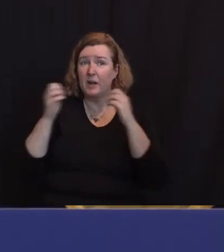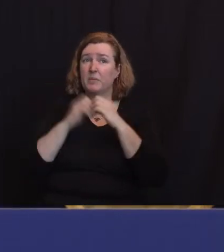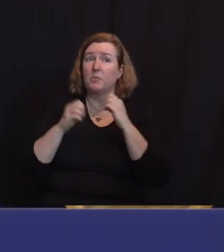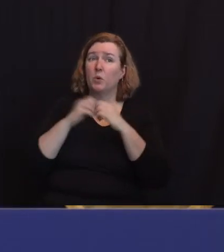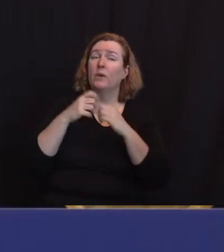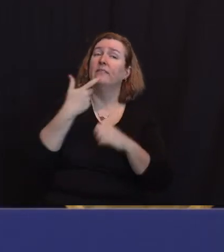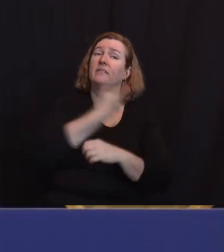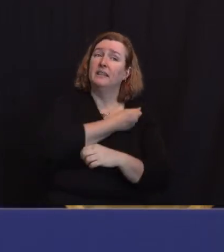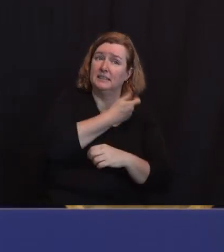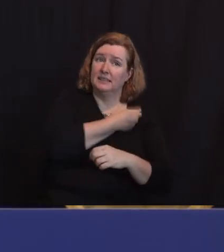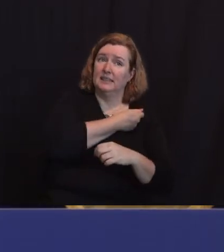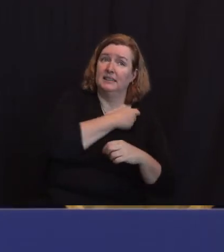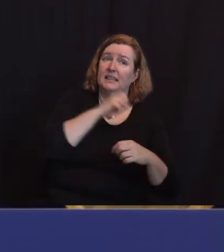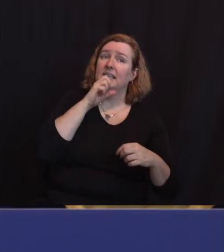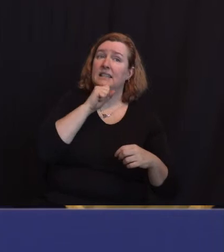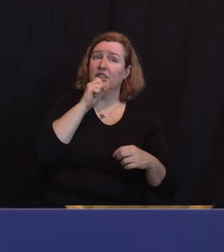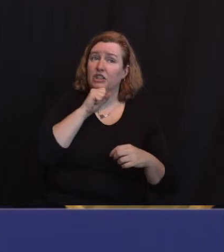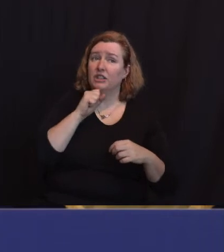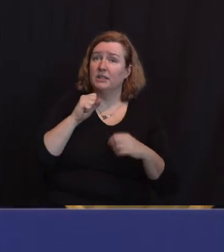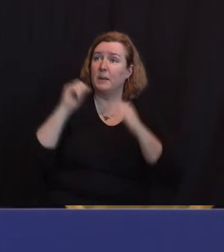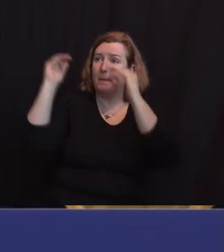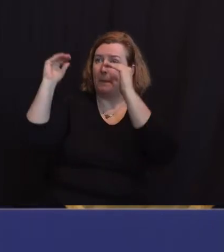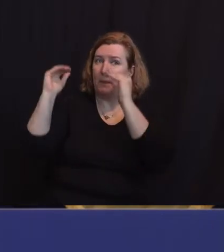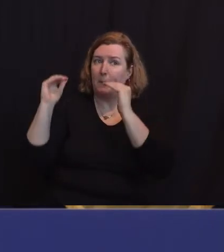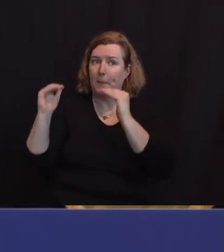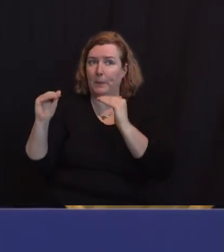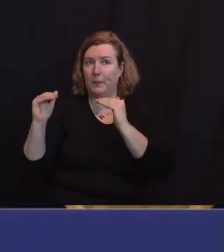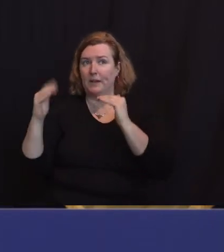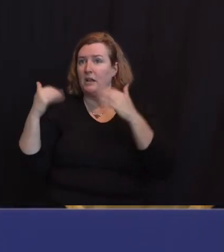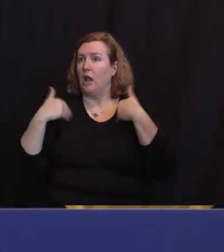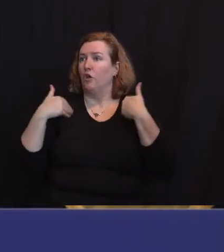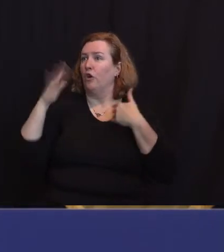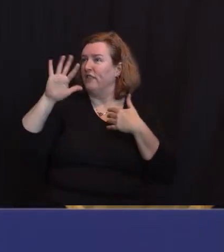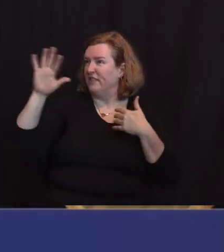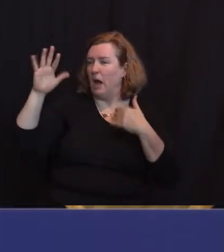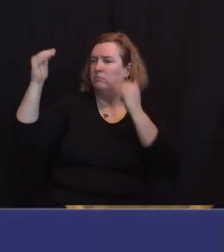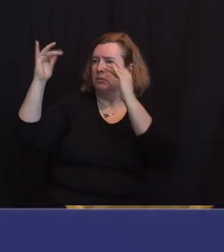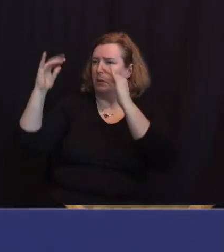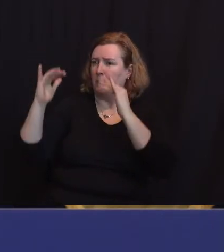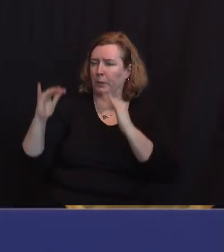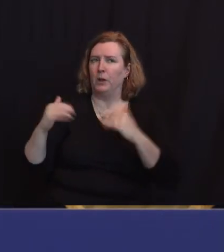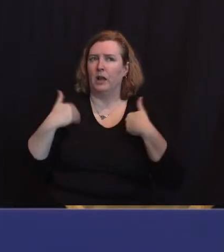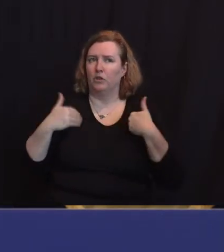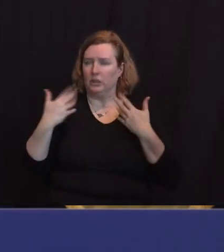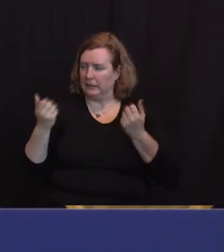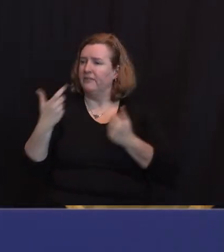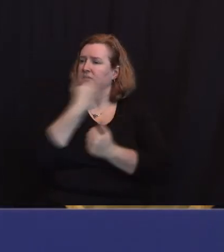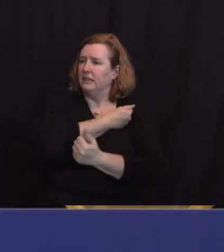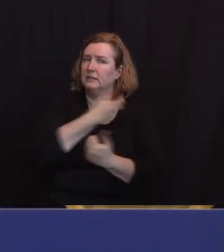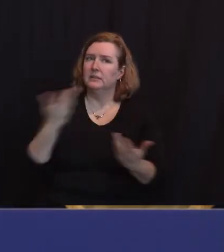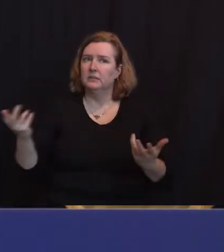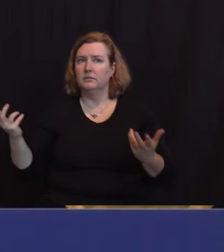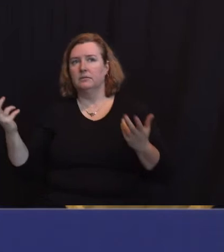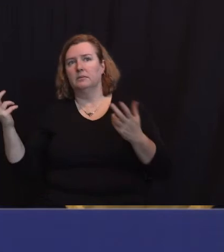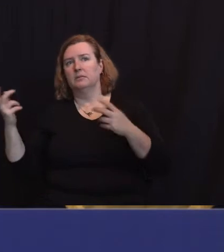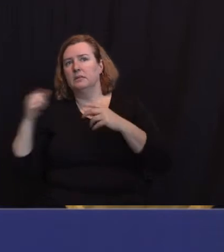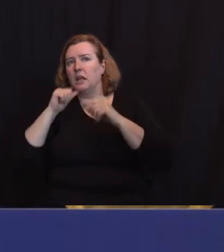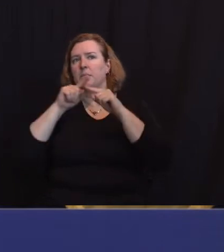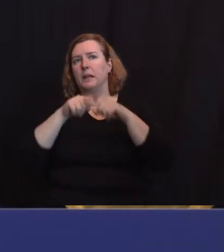people? Because, this is a big unknown, and we were counting a lot on J&J.